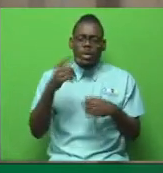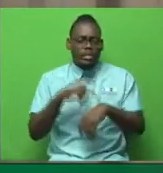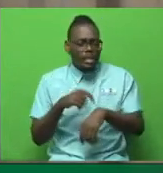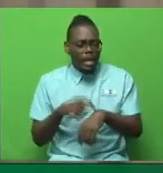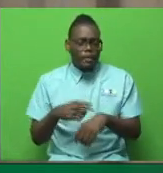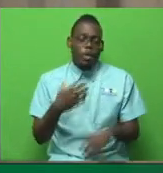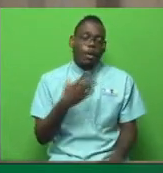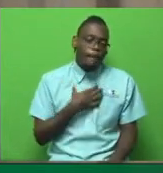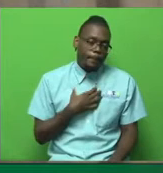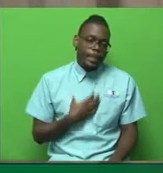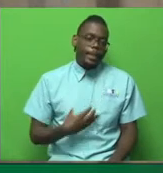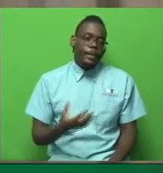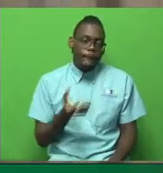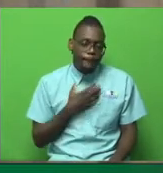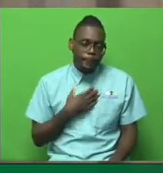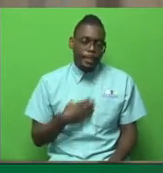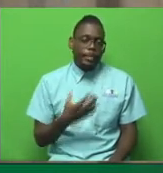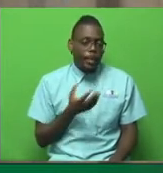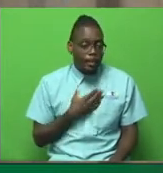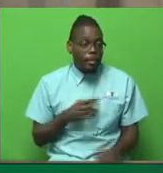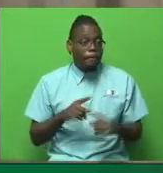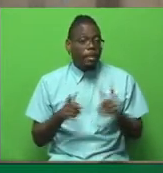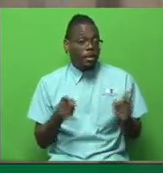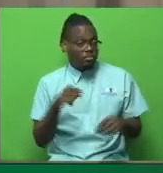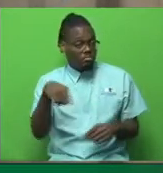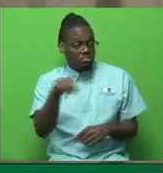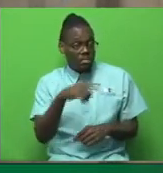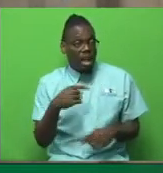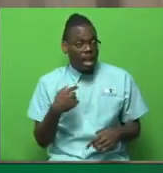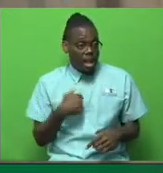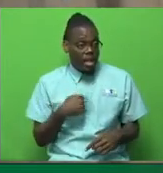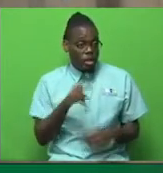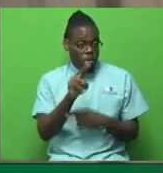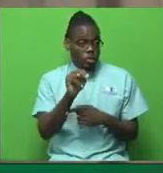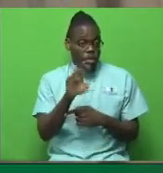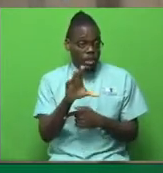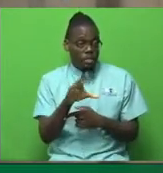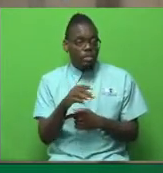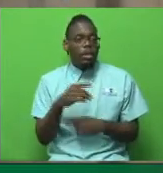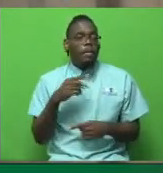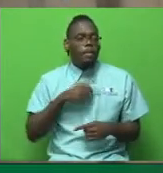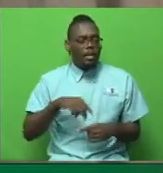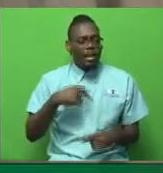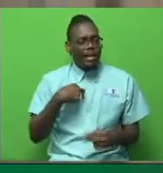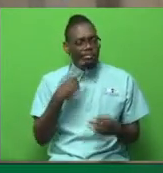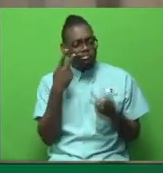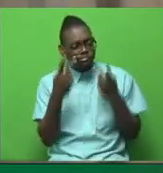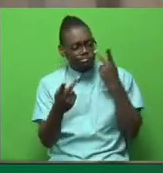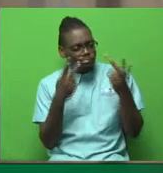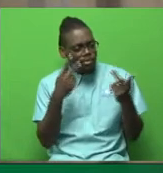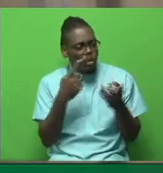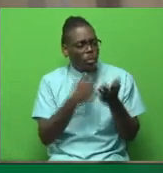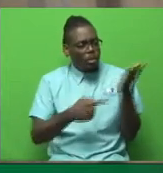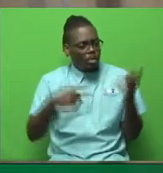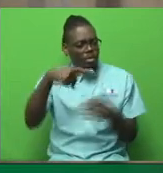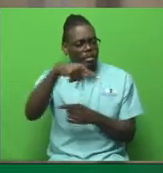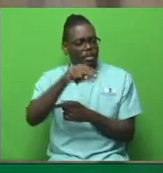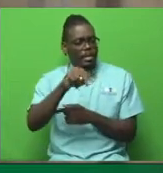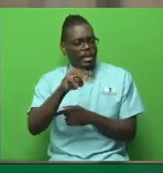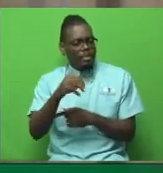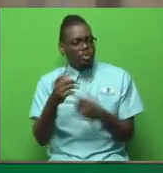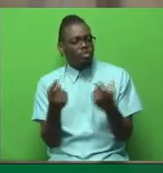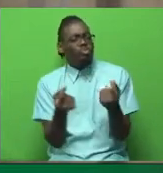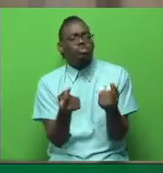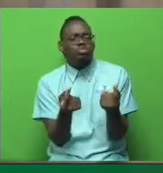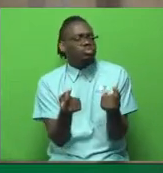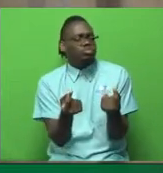because I've seen what the pnm does to this country I have seen over time that the more you